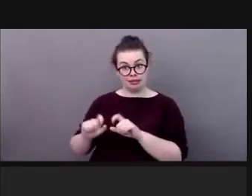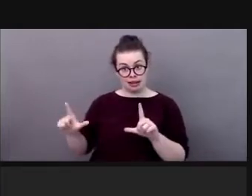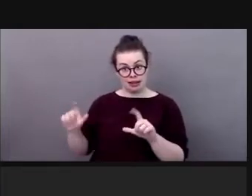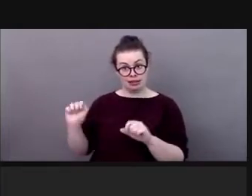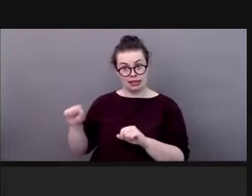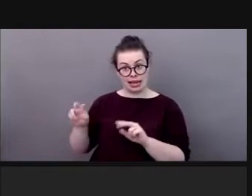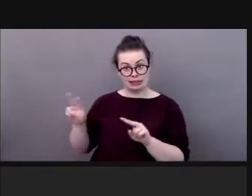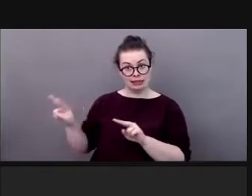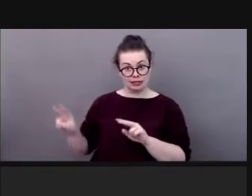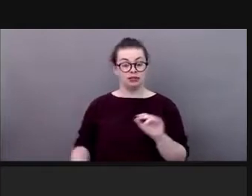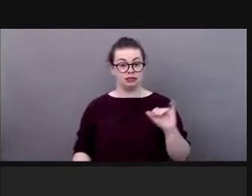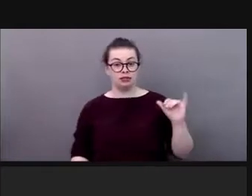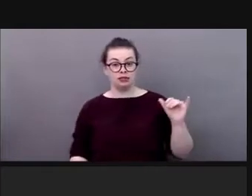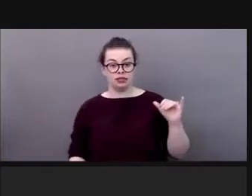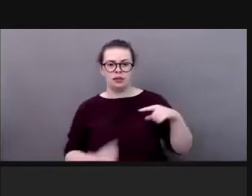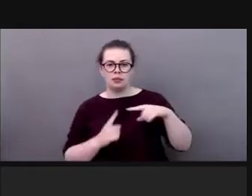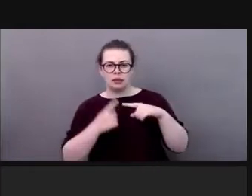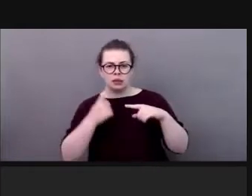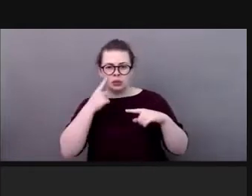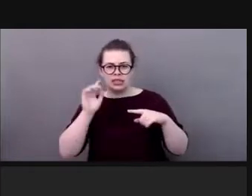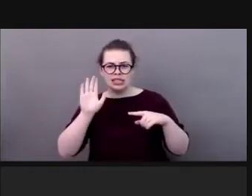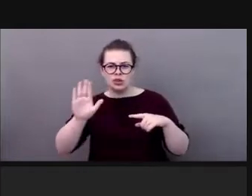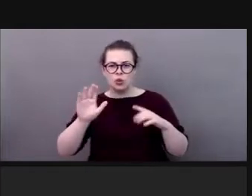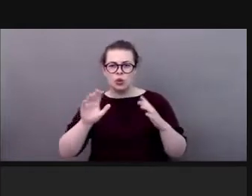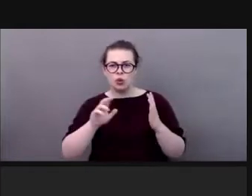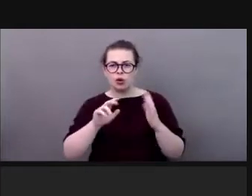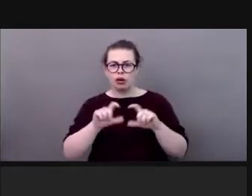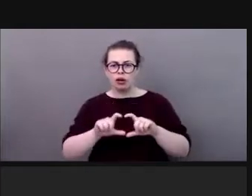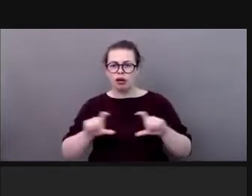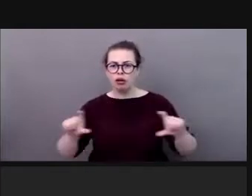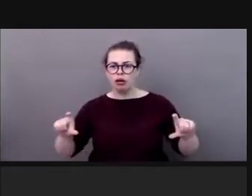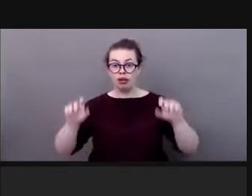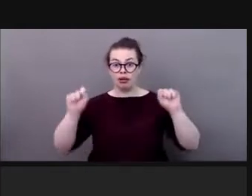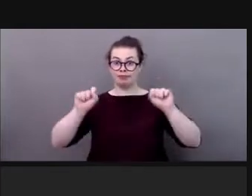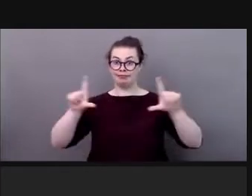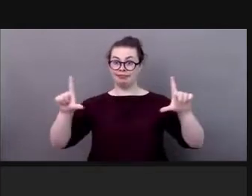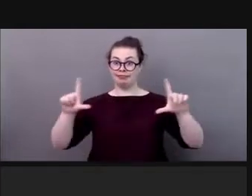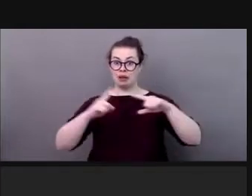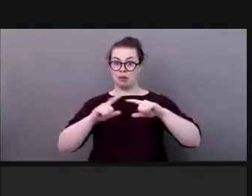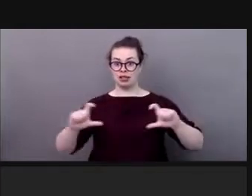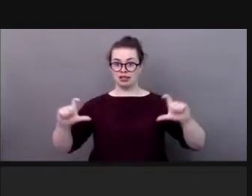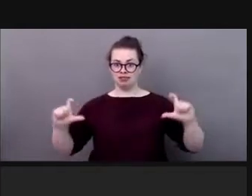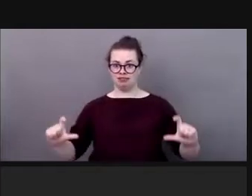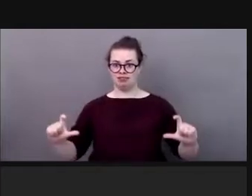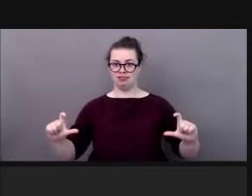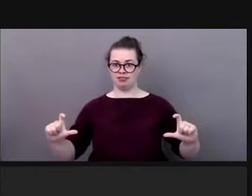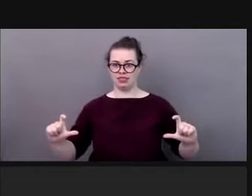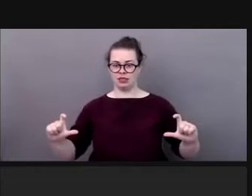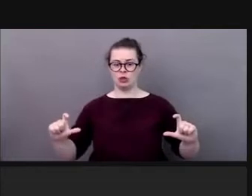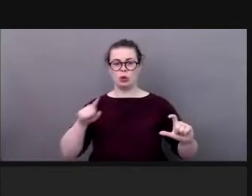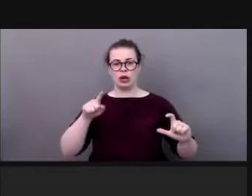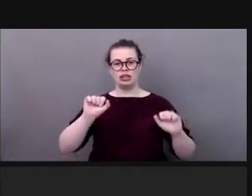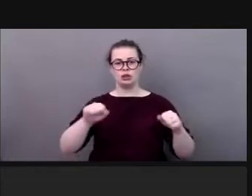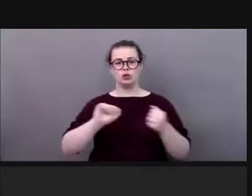Yeah, we can see your notes too. So we can see, maybe if you can enlarge them, because you can't see them so